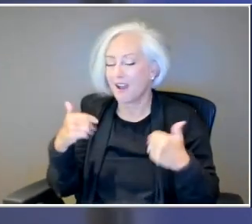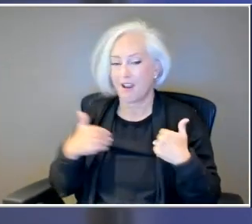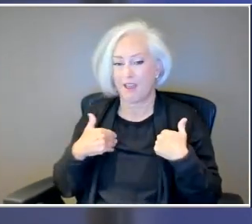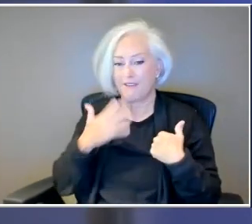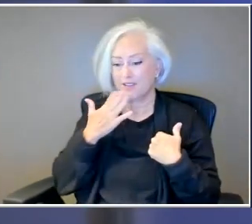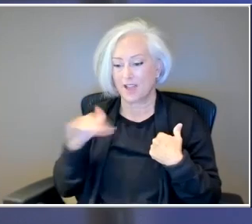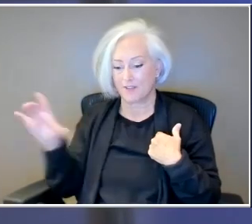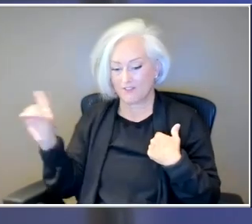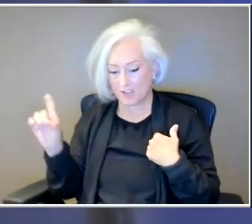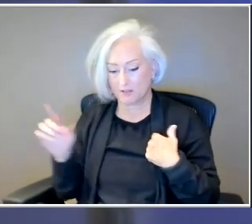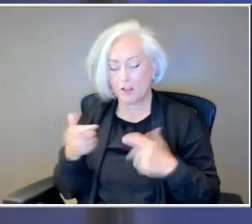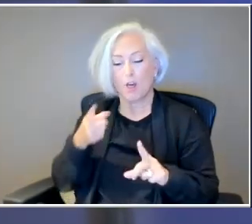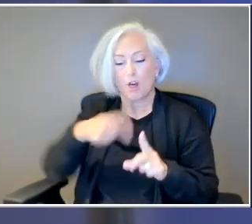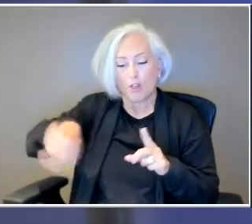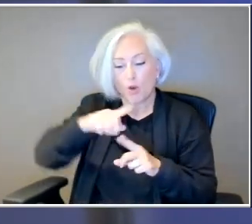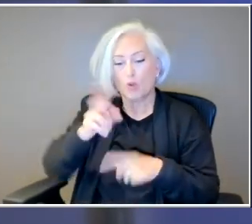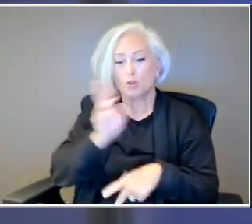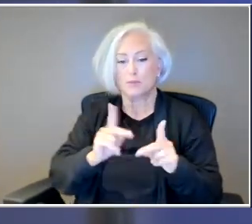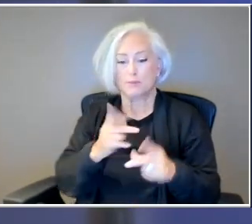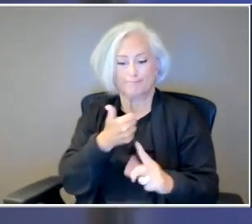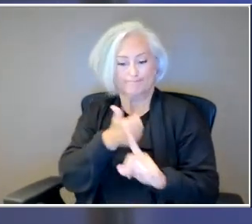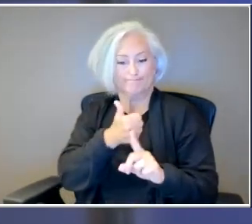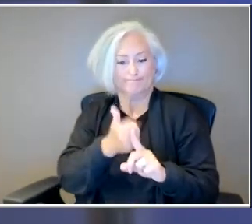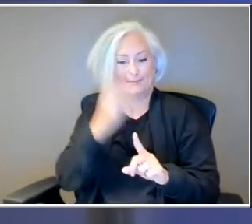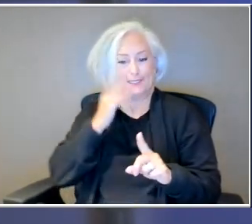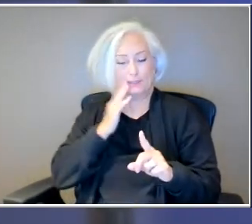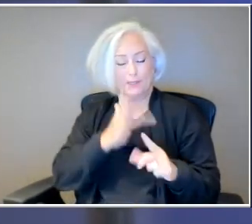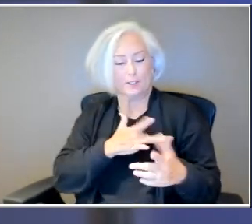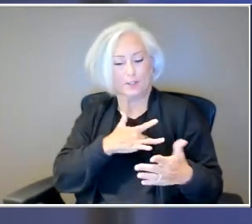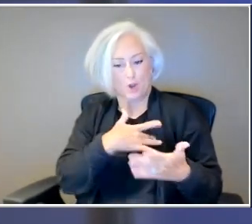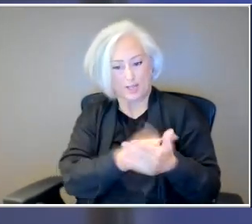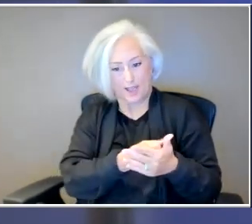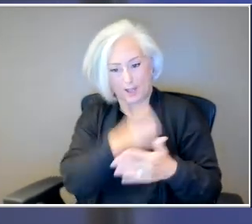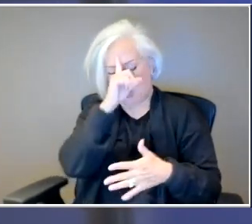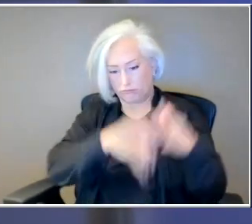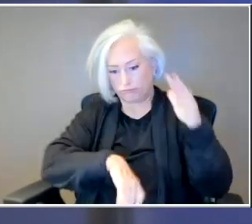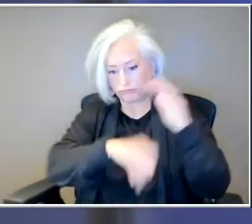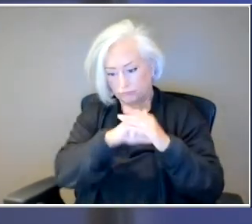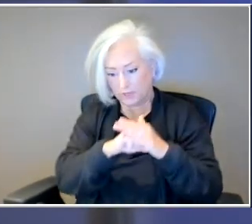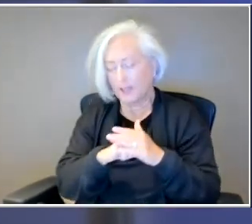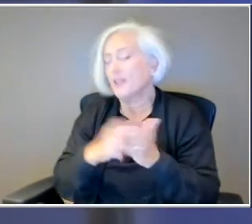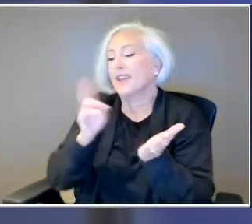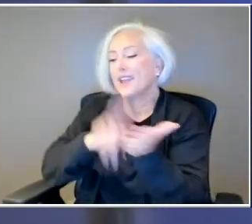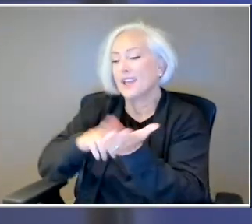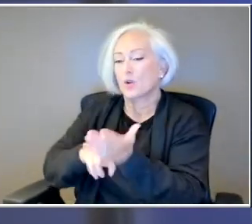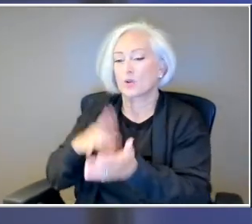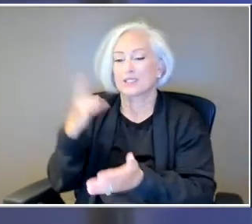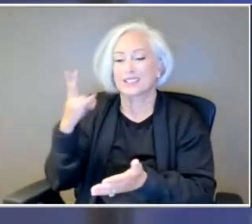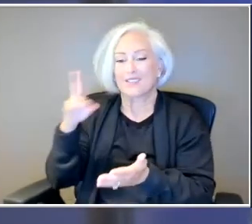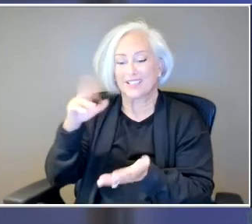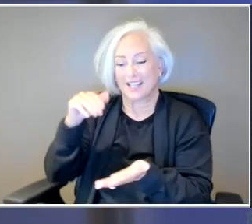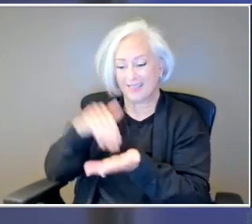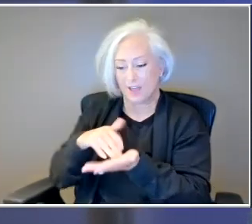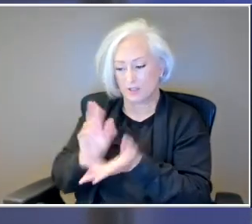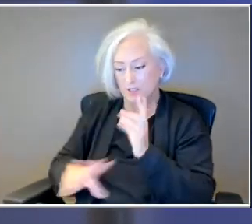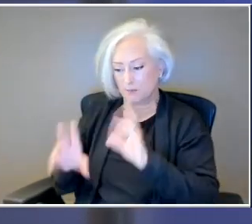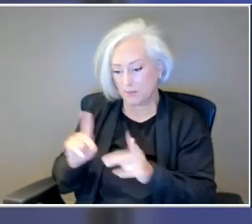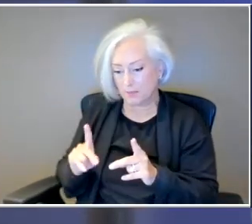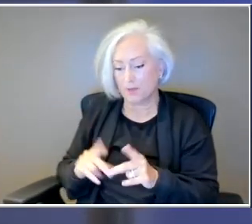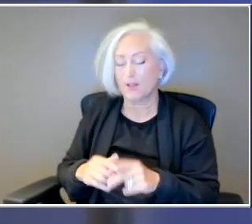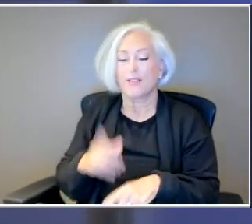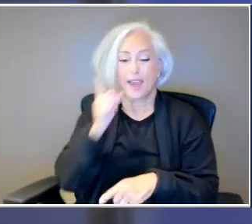event or had cardiovascular disease. So they enrolled around 17,000 people, and they did a placebo dose versus the